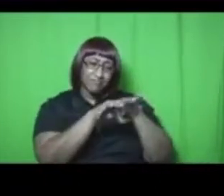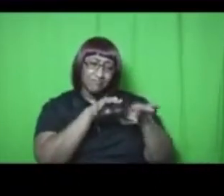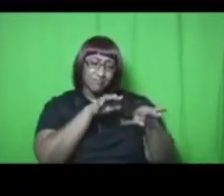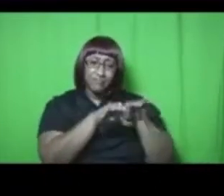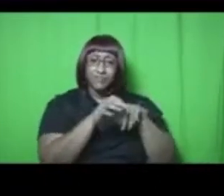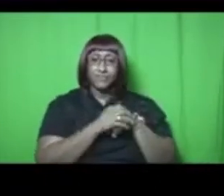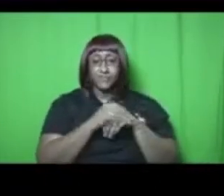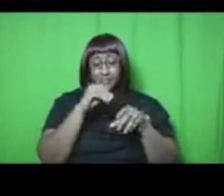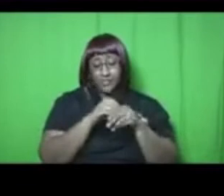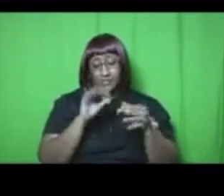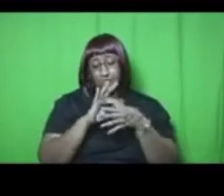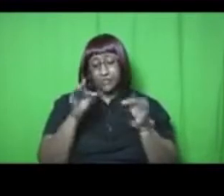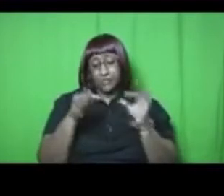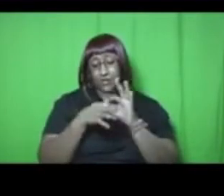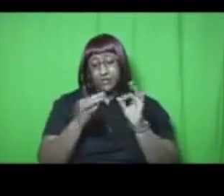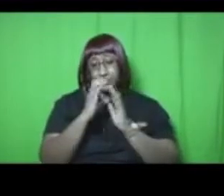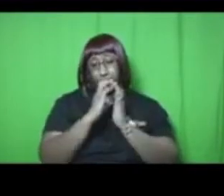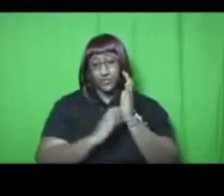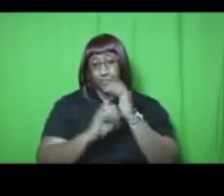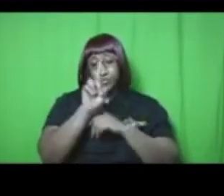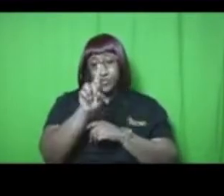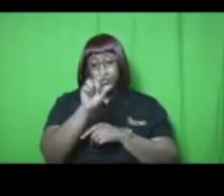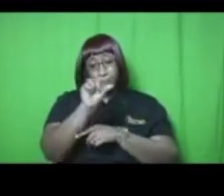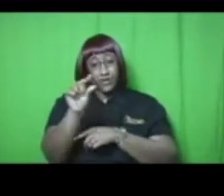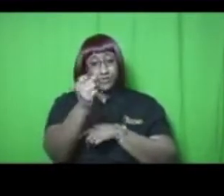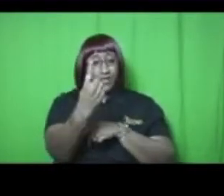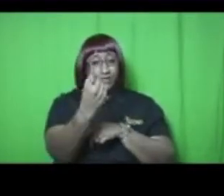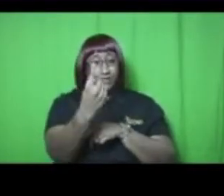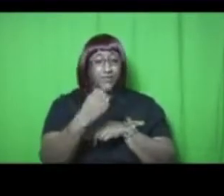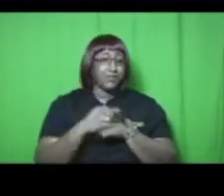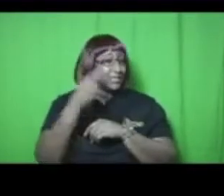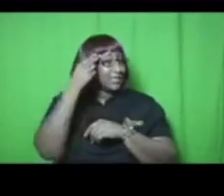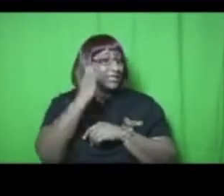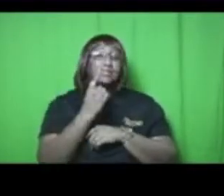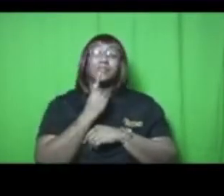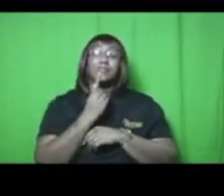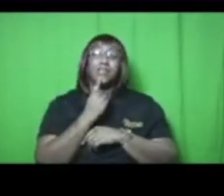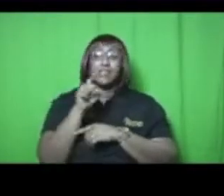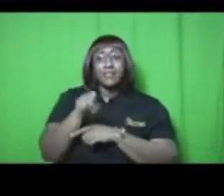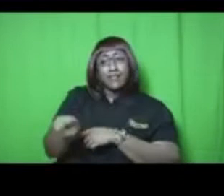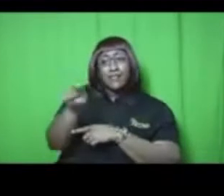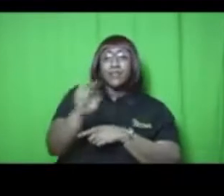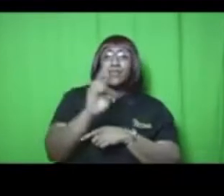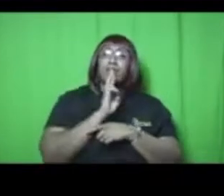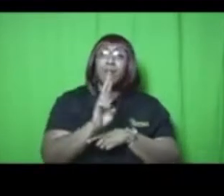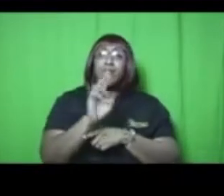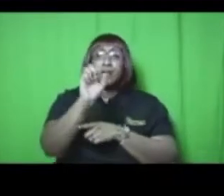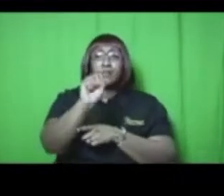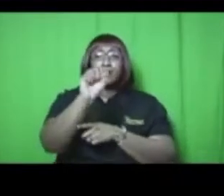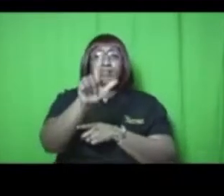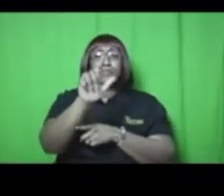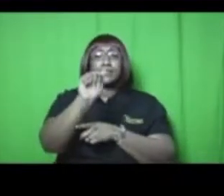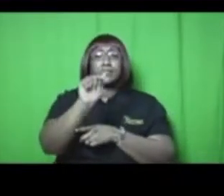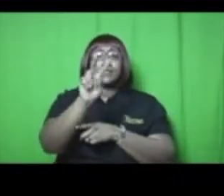Now, in the text in Exodus chapter 1 and verse 11, he said, they are slaves. See,